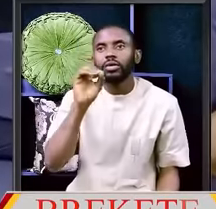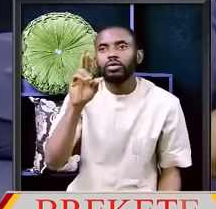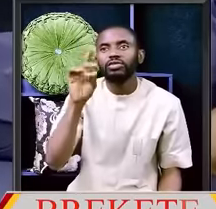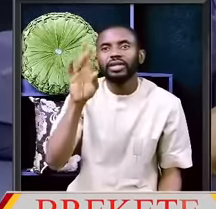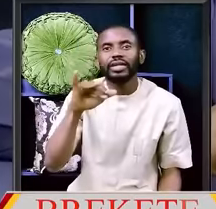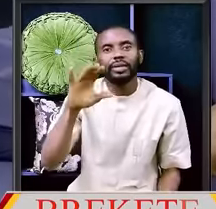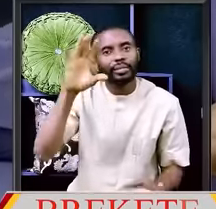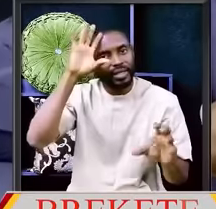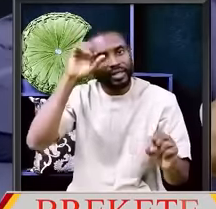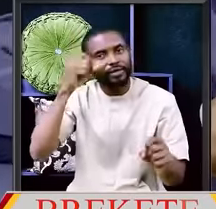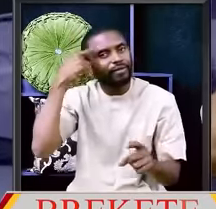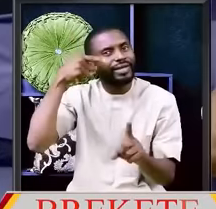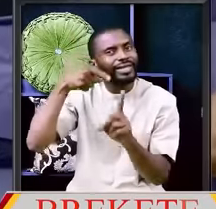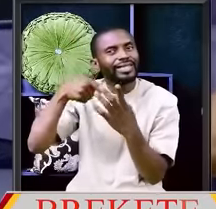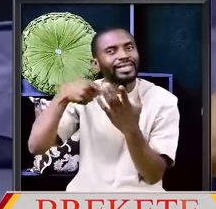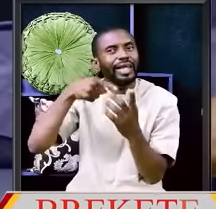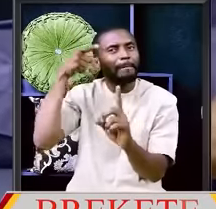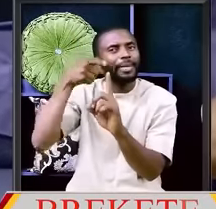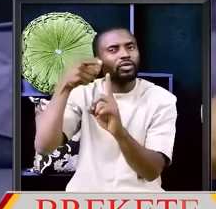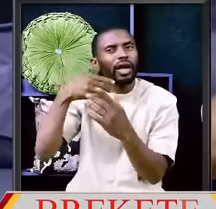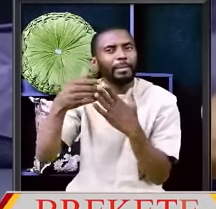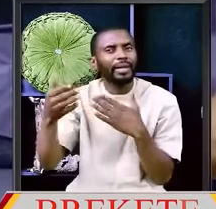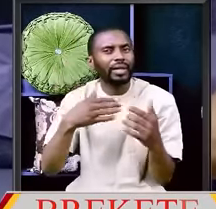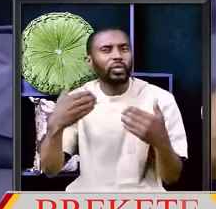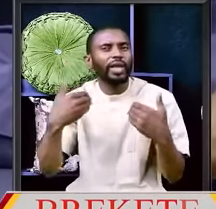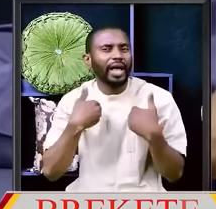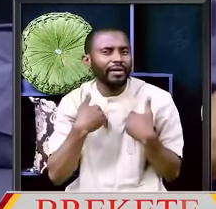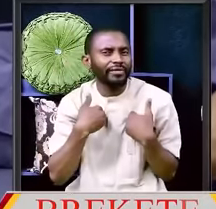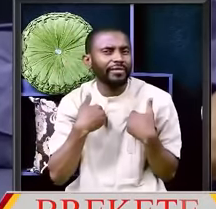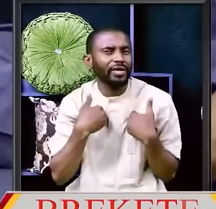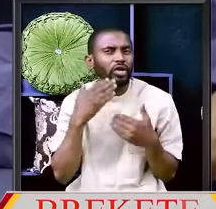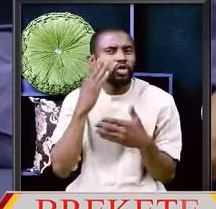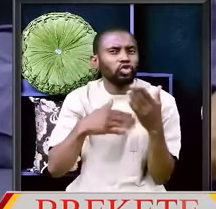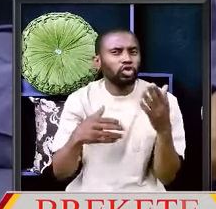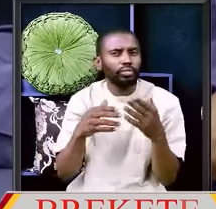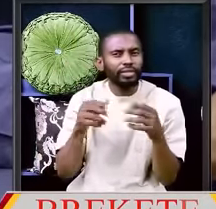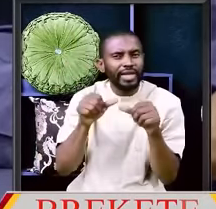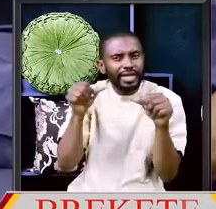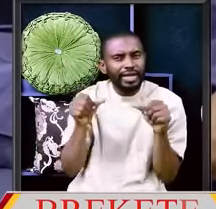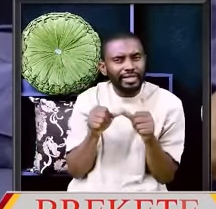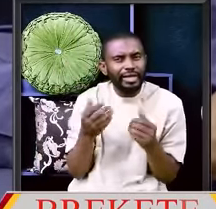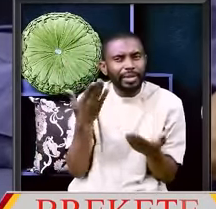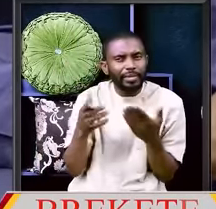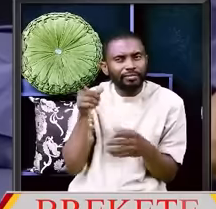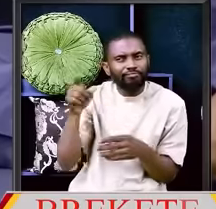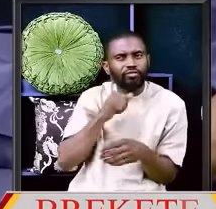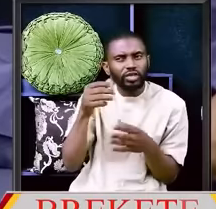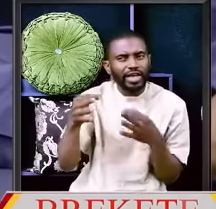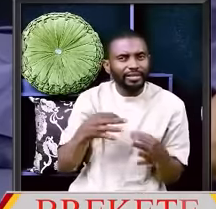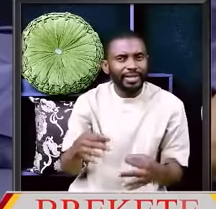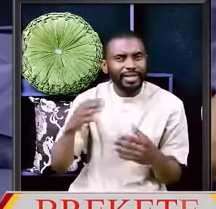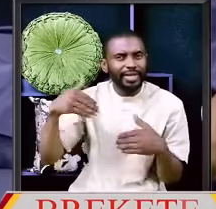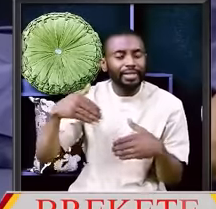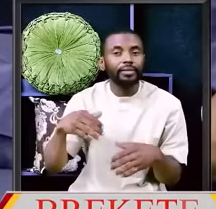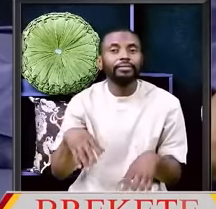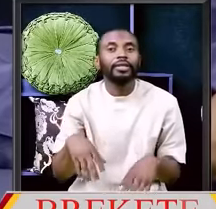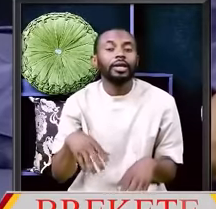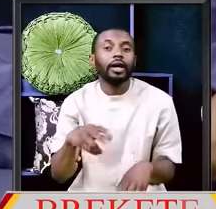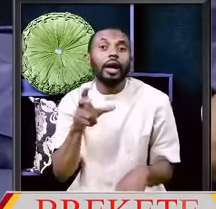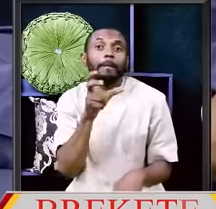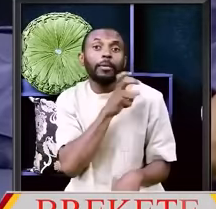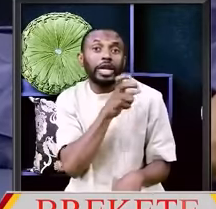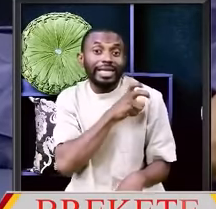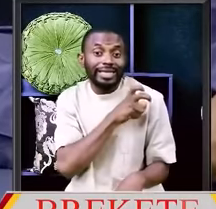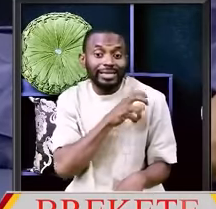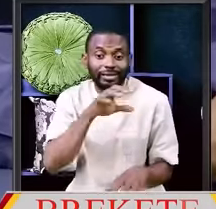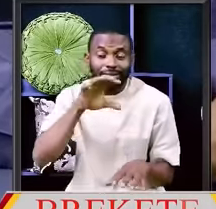matter, the reason why I talk, we say, it gets some angles where maybe he never tell you. Police exhumed the